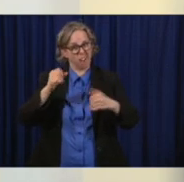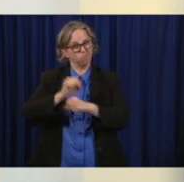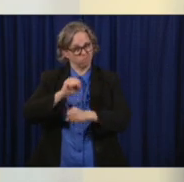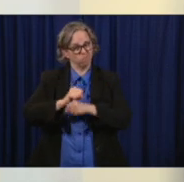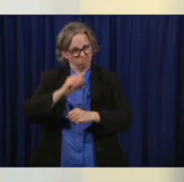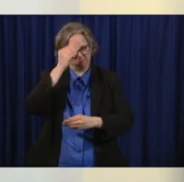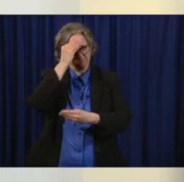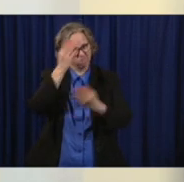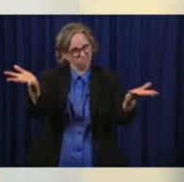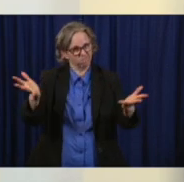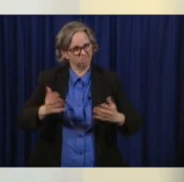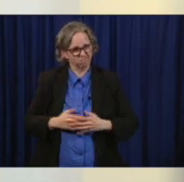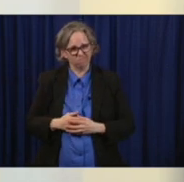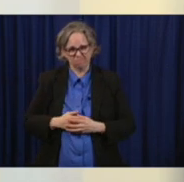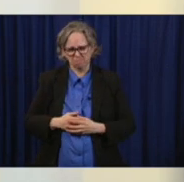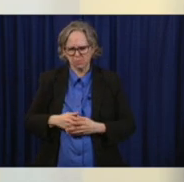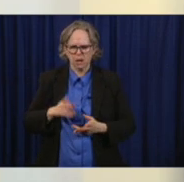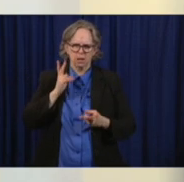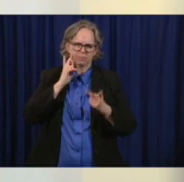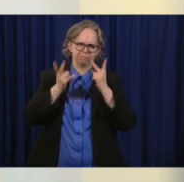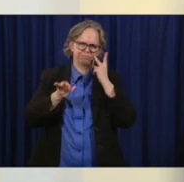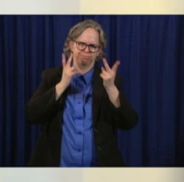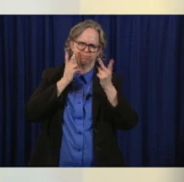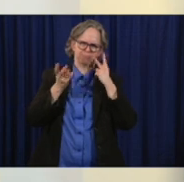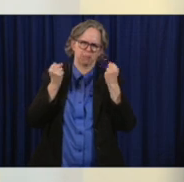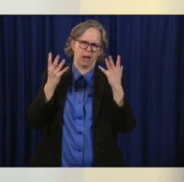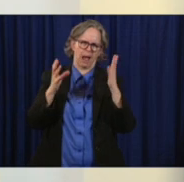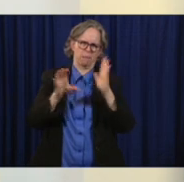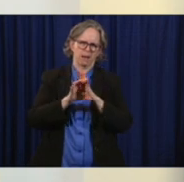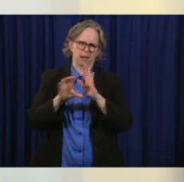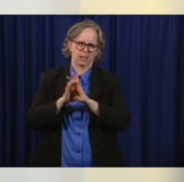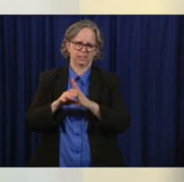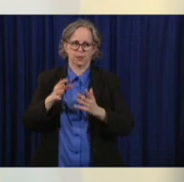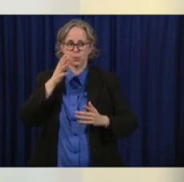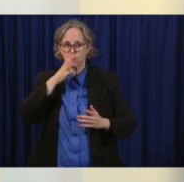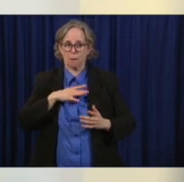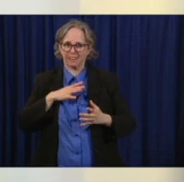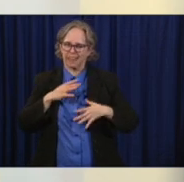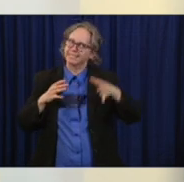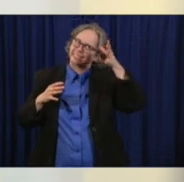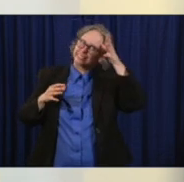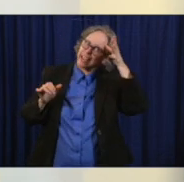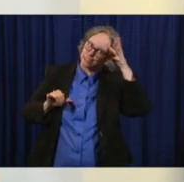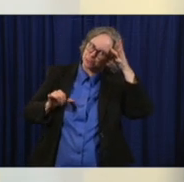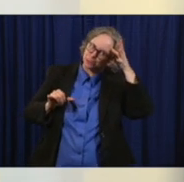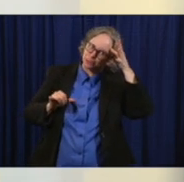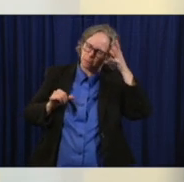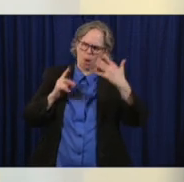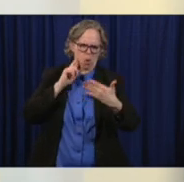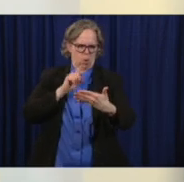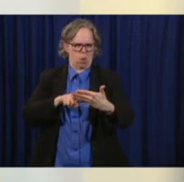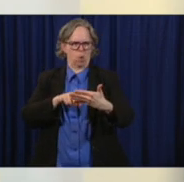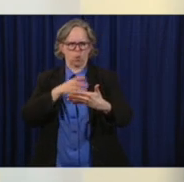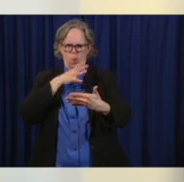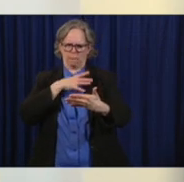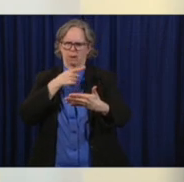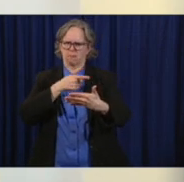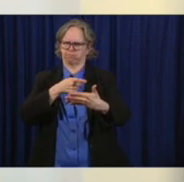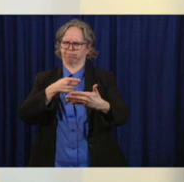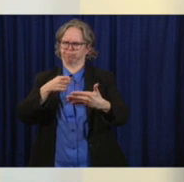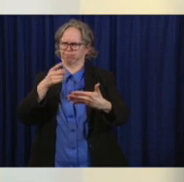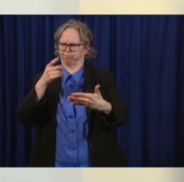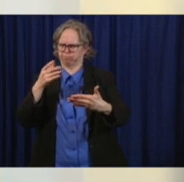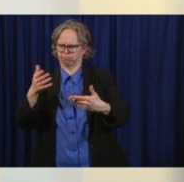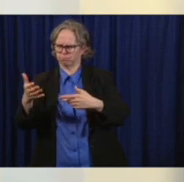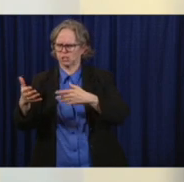seen so many pictures of women and dads too, but it really stood out to me this Mother's Day of women who are the nurses